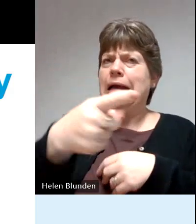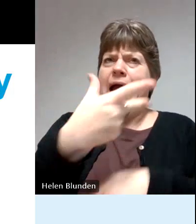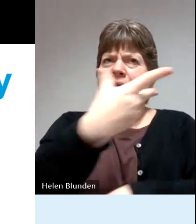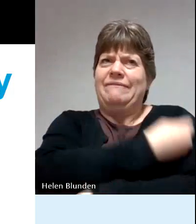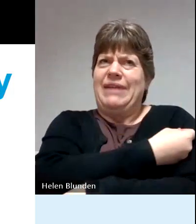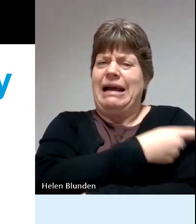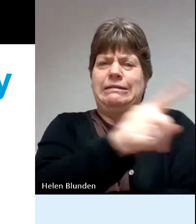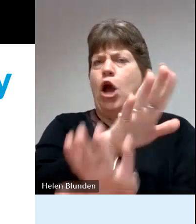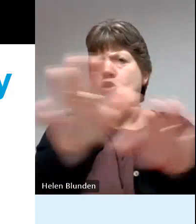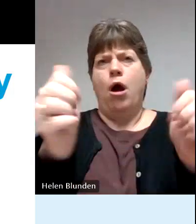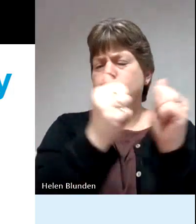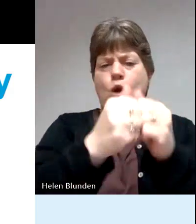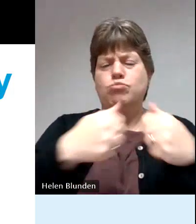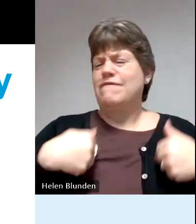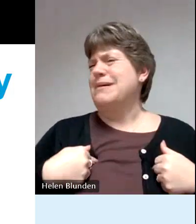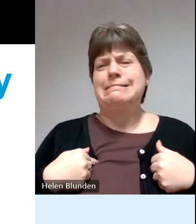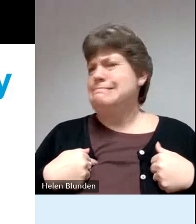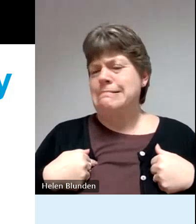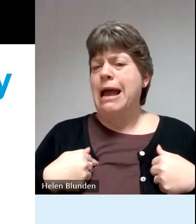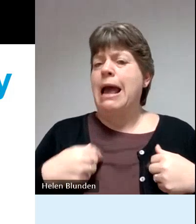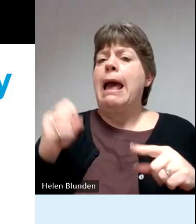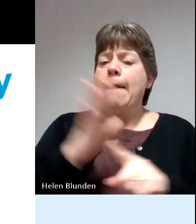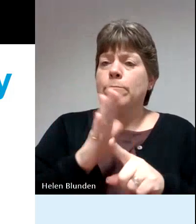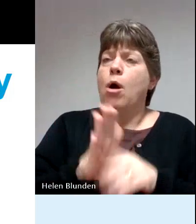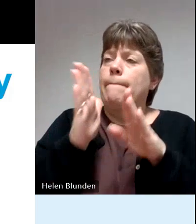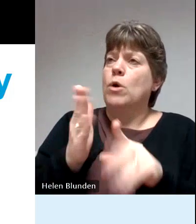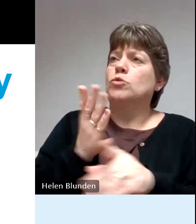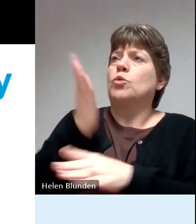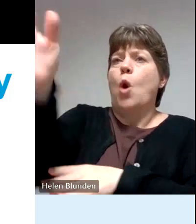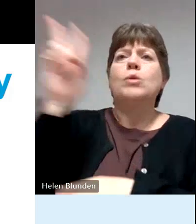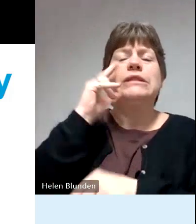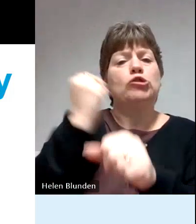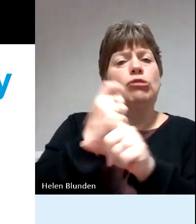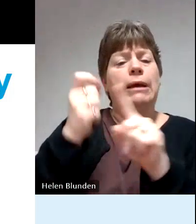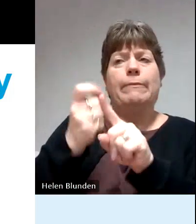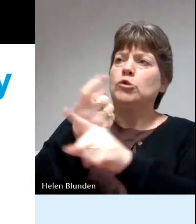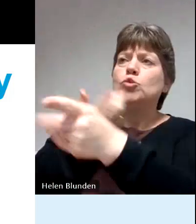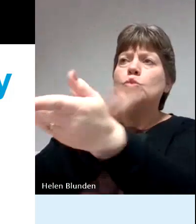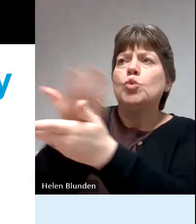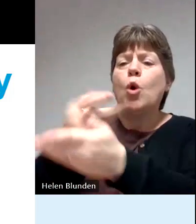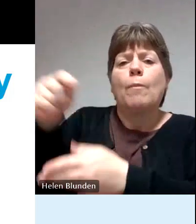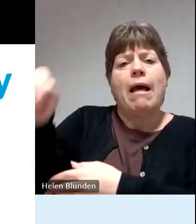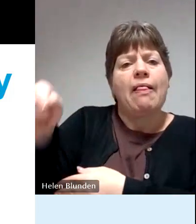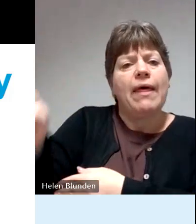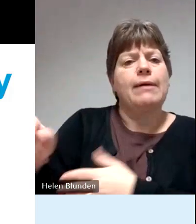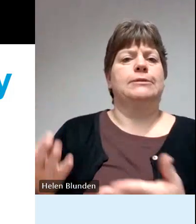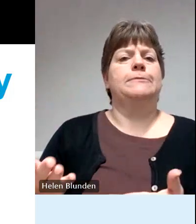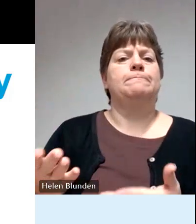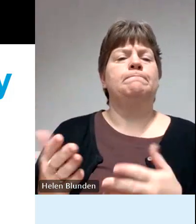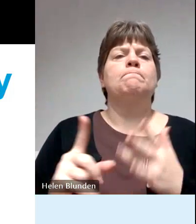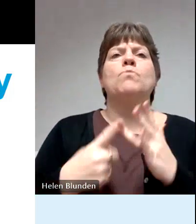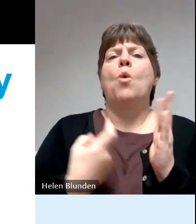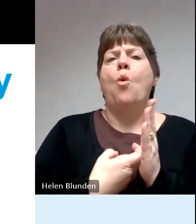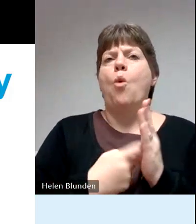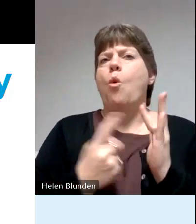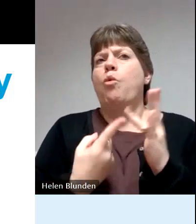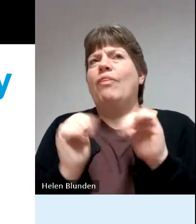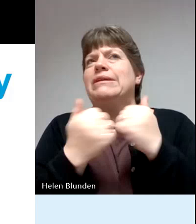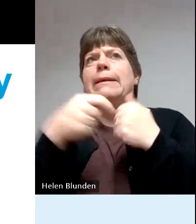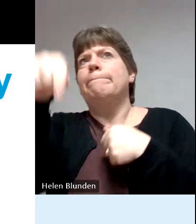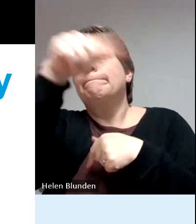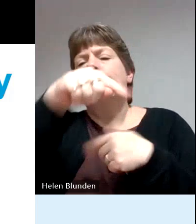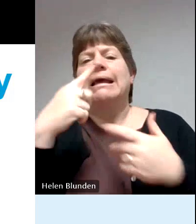aren't appropriate for you, it's really important to discuss that with your GP or other specialist or team clinician, whether